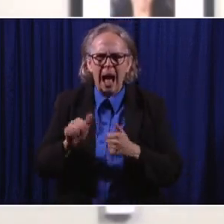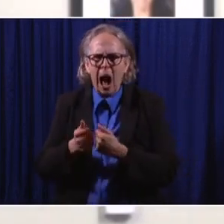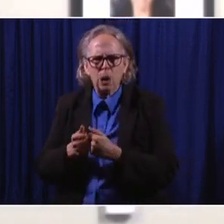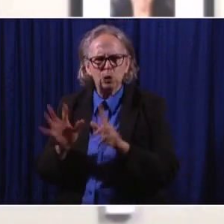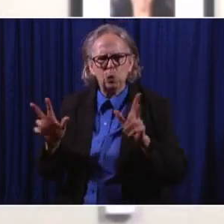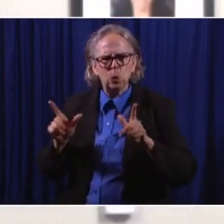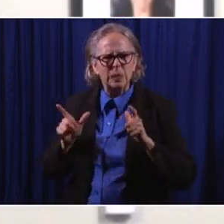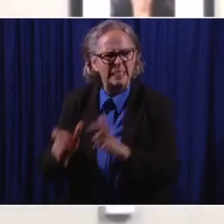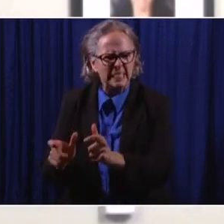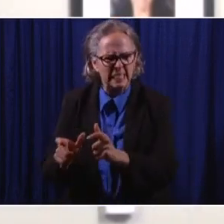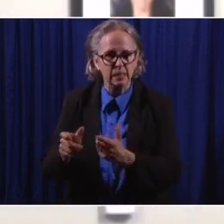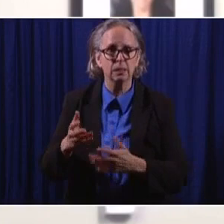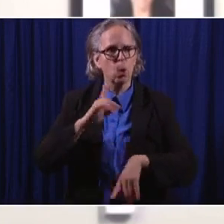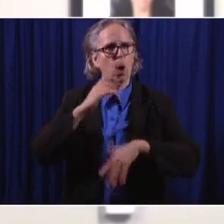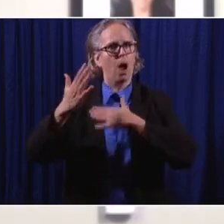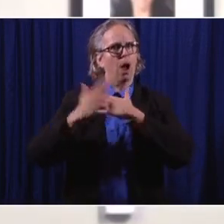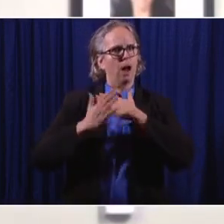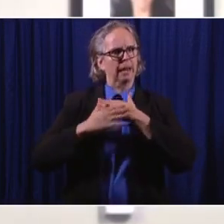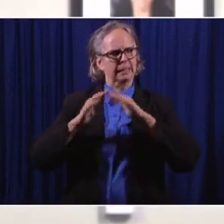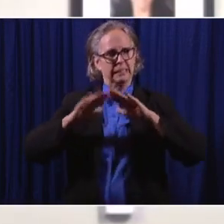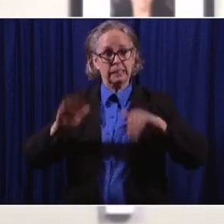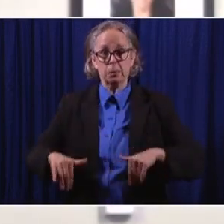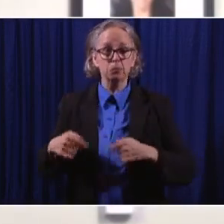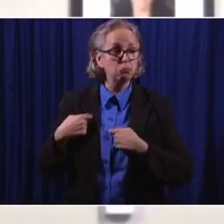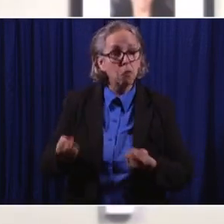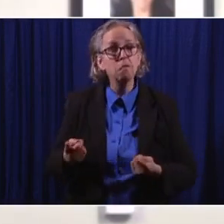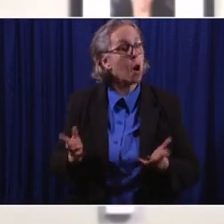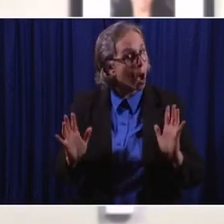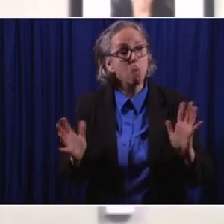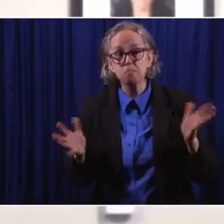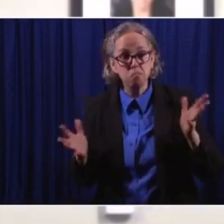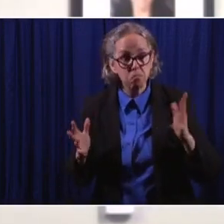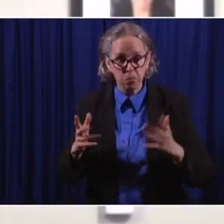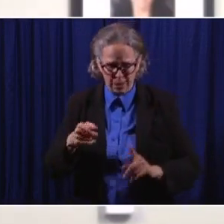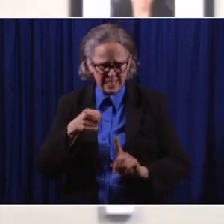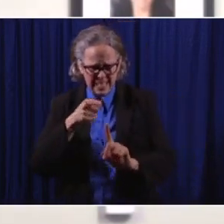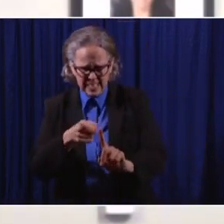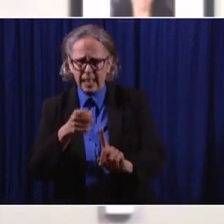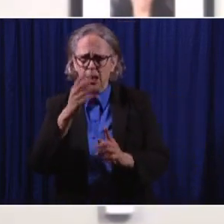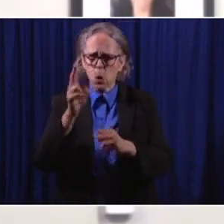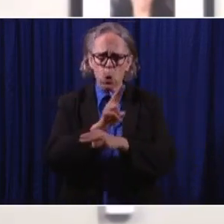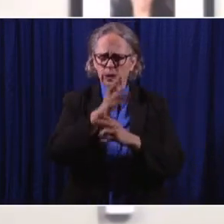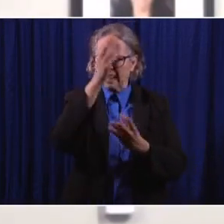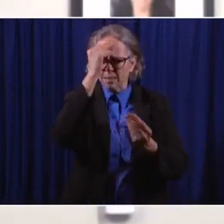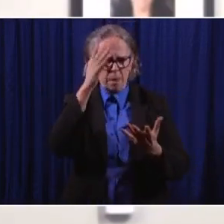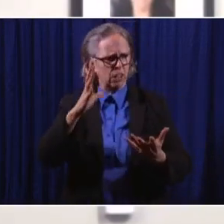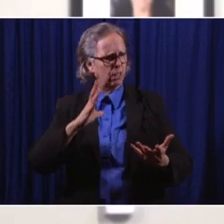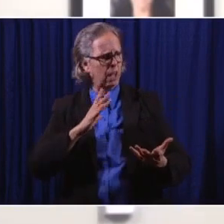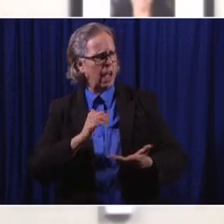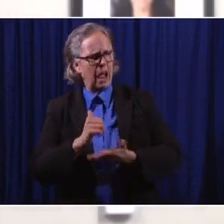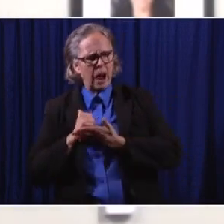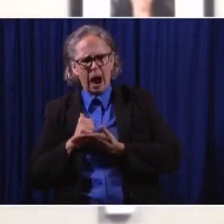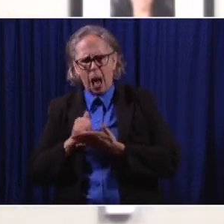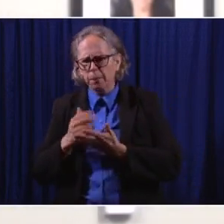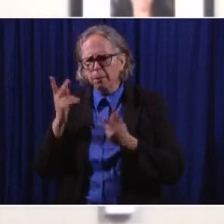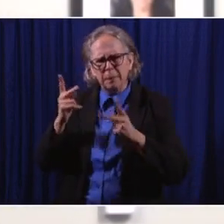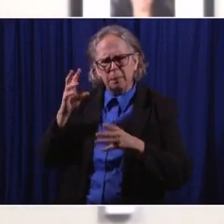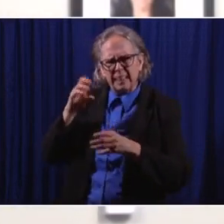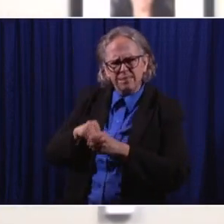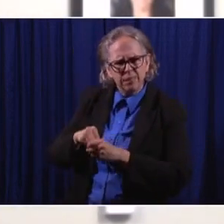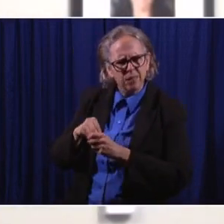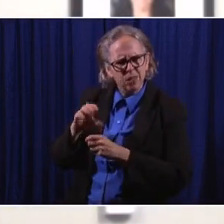been using it to do things like decide how many cohorts can be together, whether or not we're going to have visiting, just a whole